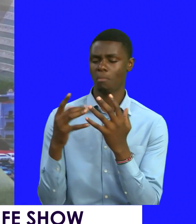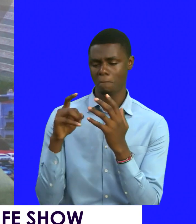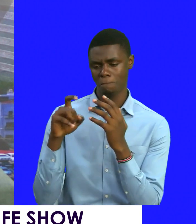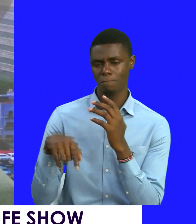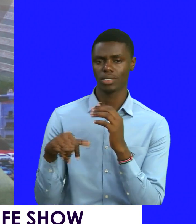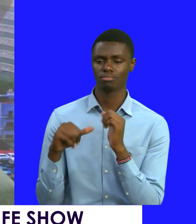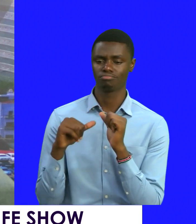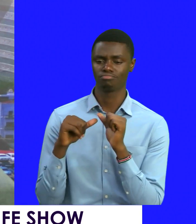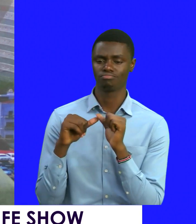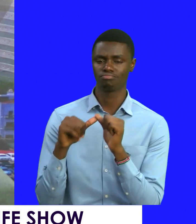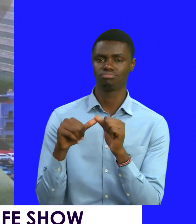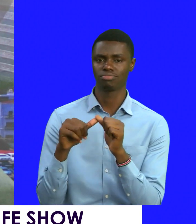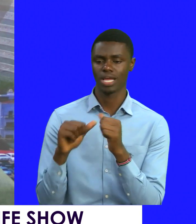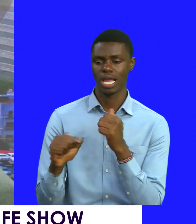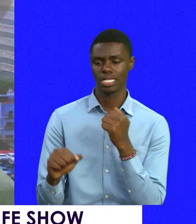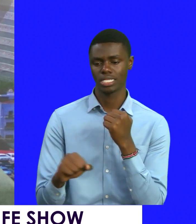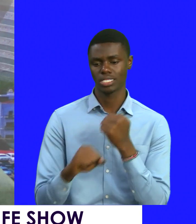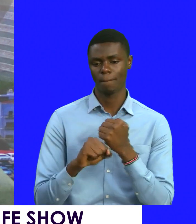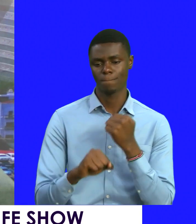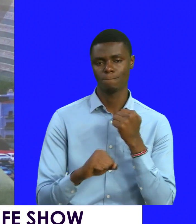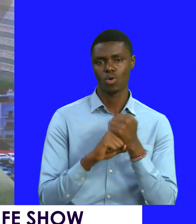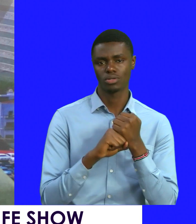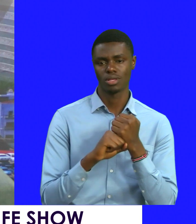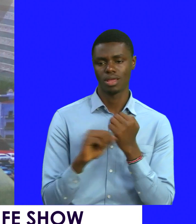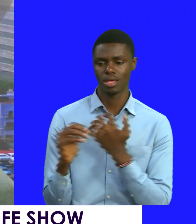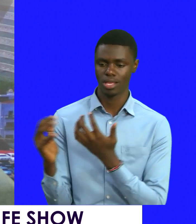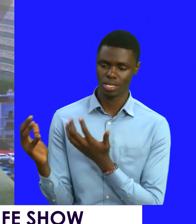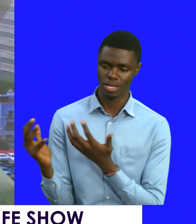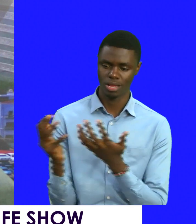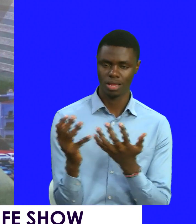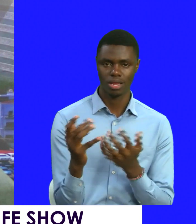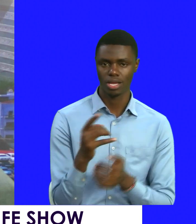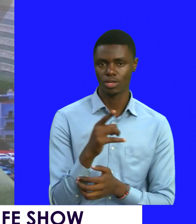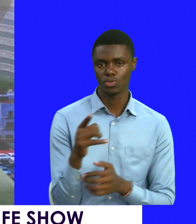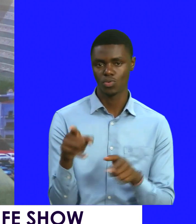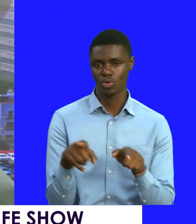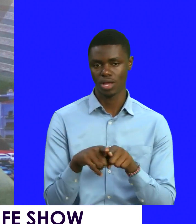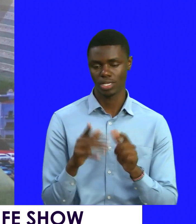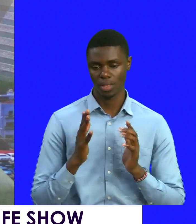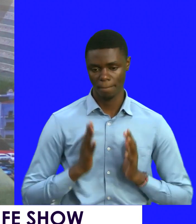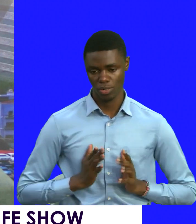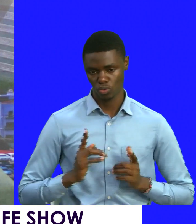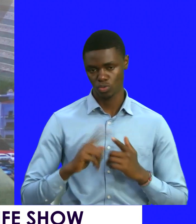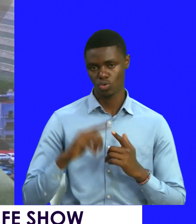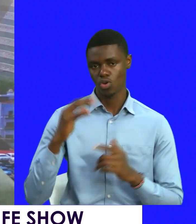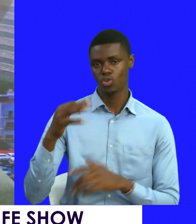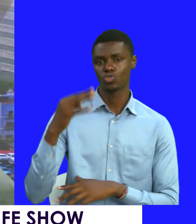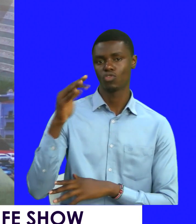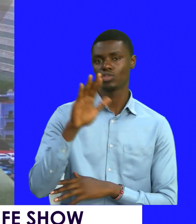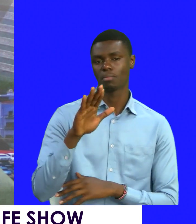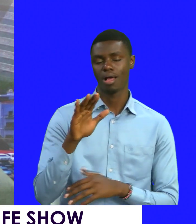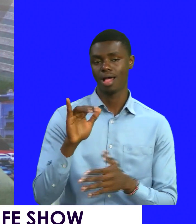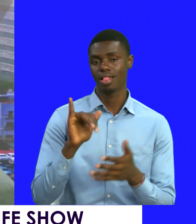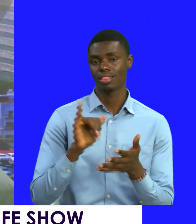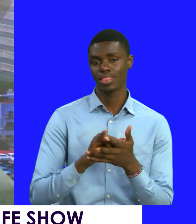supposed to uphold, to carry you as a human being into your destiny. That is the role of